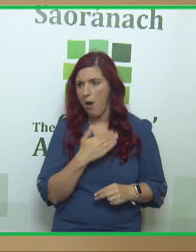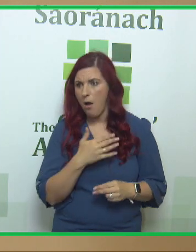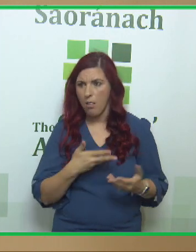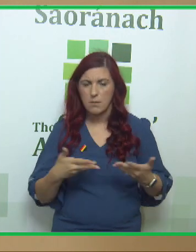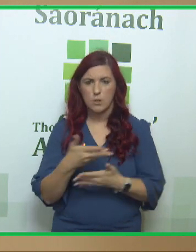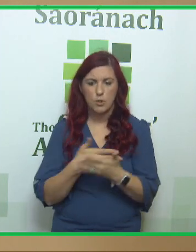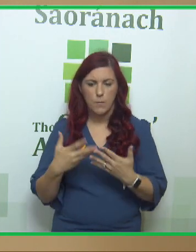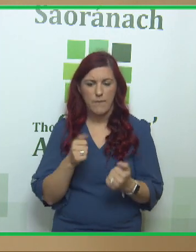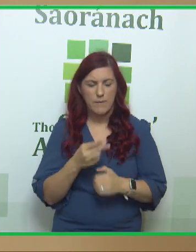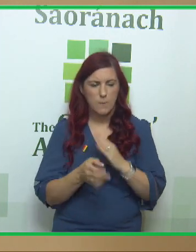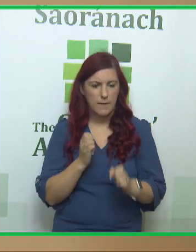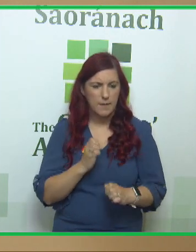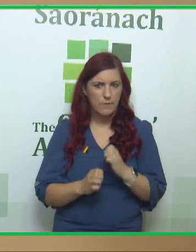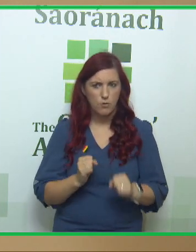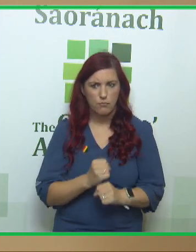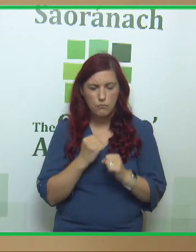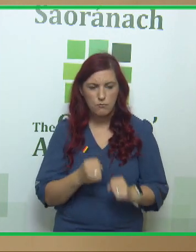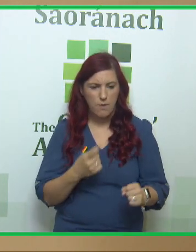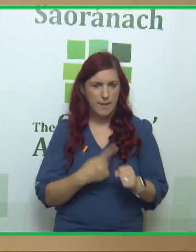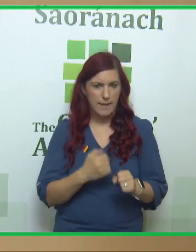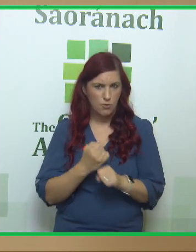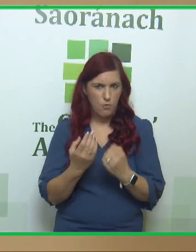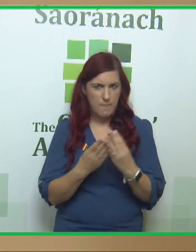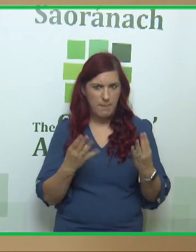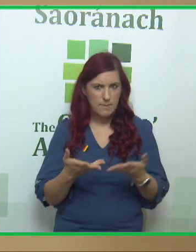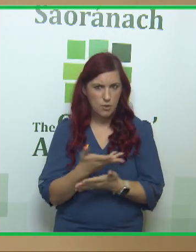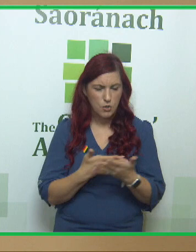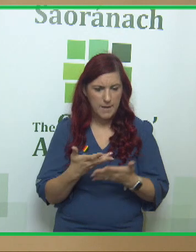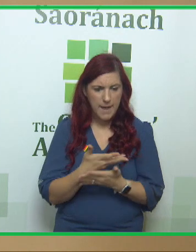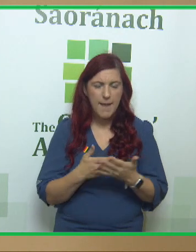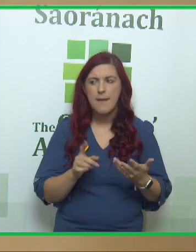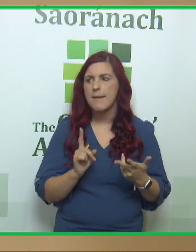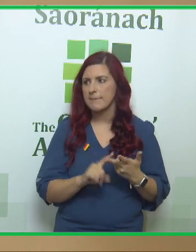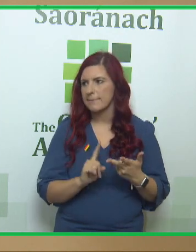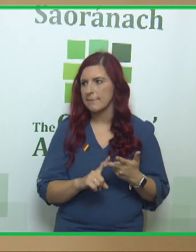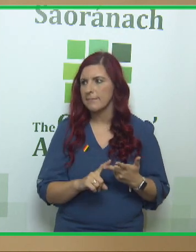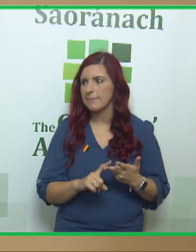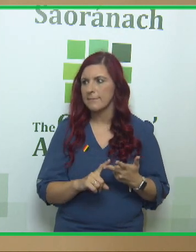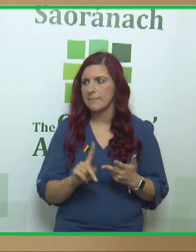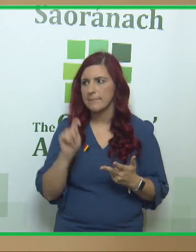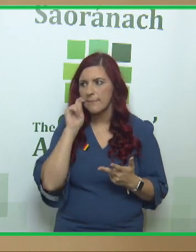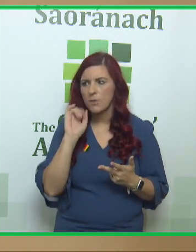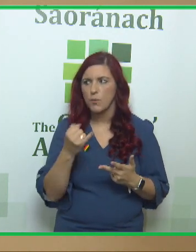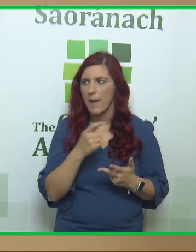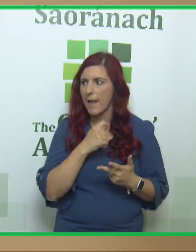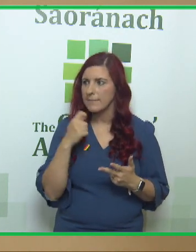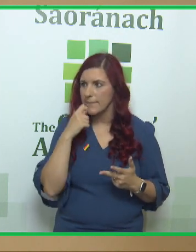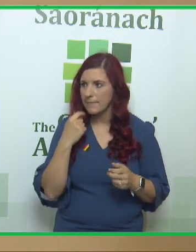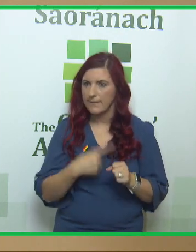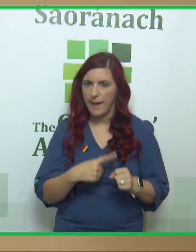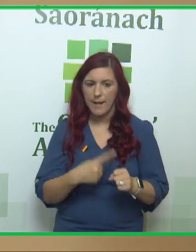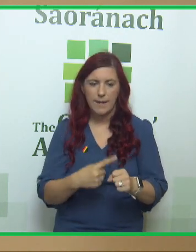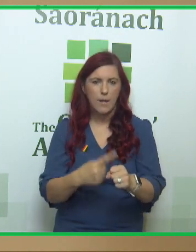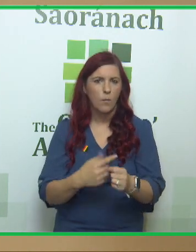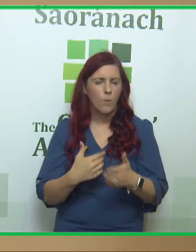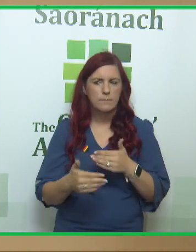and it came through very strong again there in that panel discussion. And I think, as Jo-Hanna has been consistently saying to us,